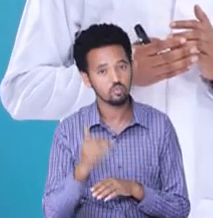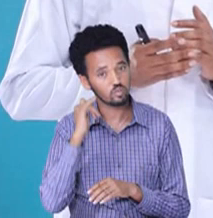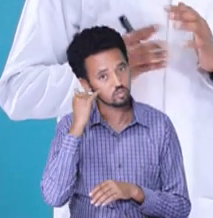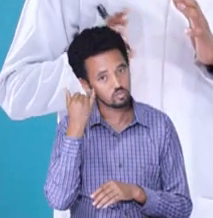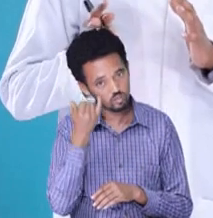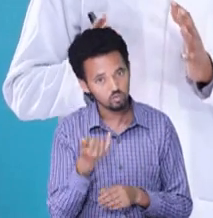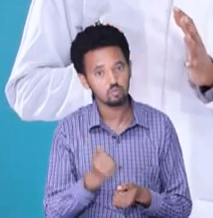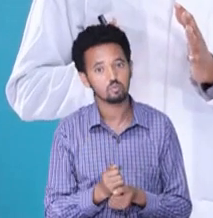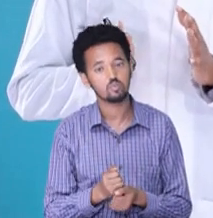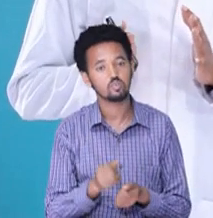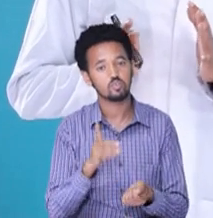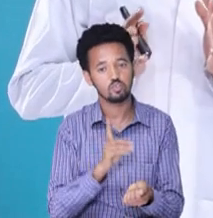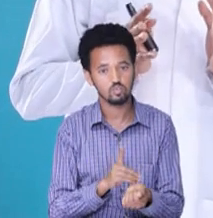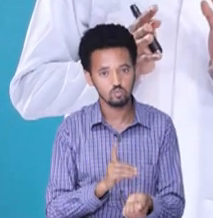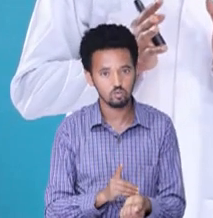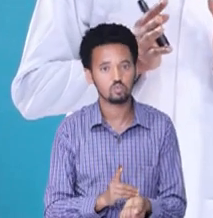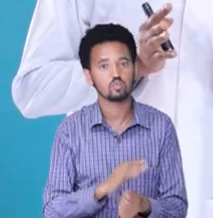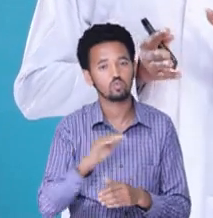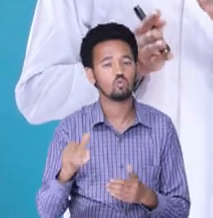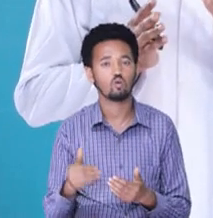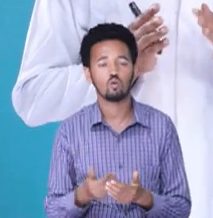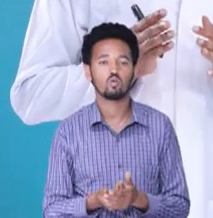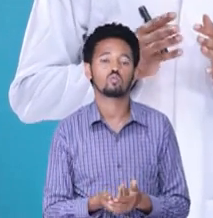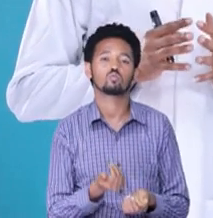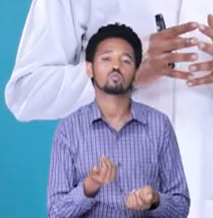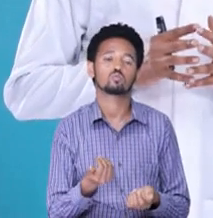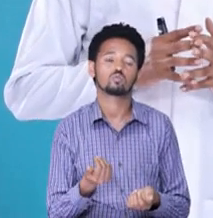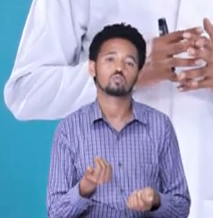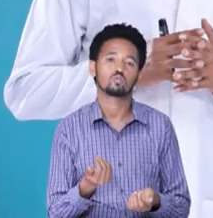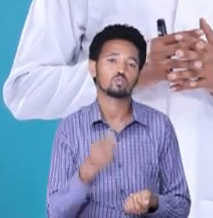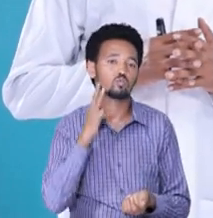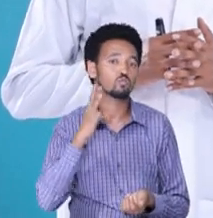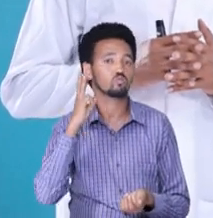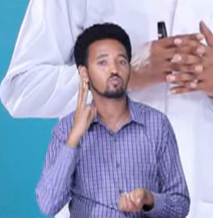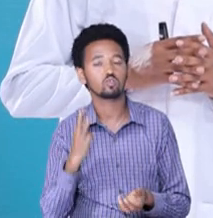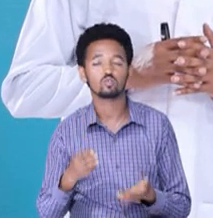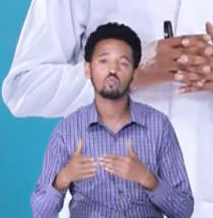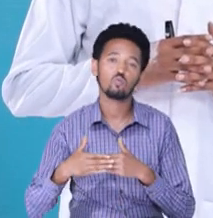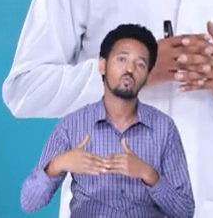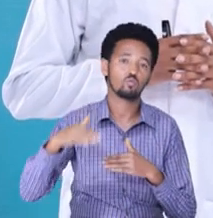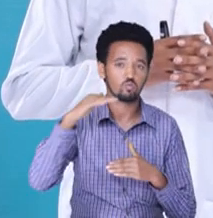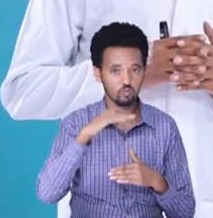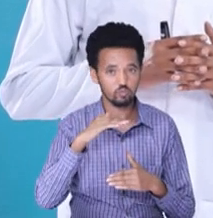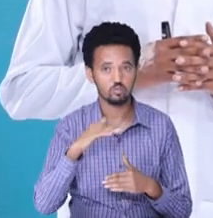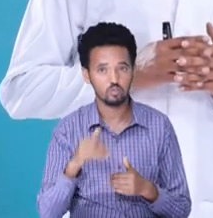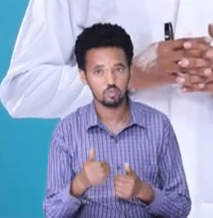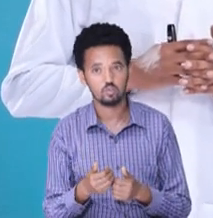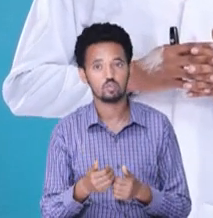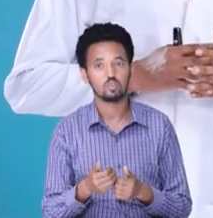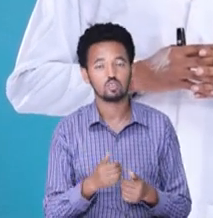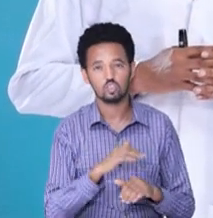Grodins, the Directory administered the whole France. The Directory was overthrown by the known